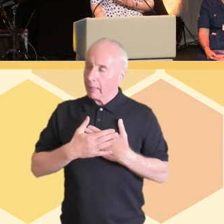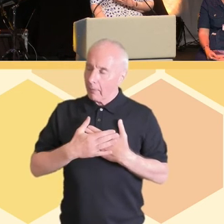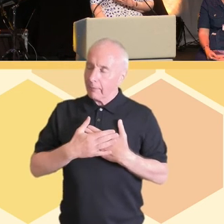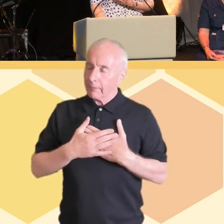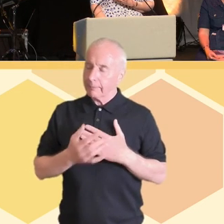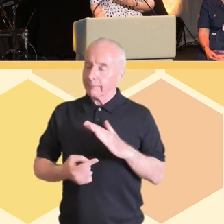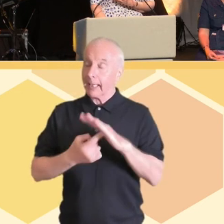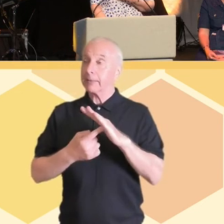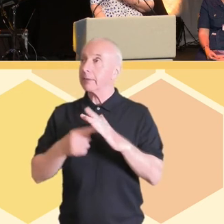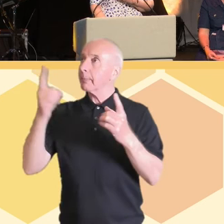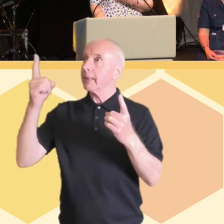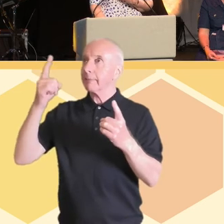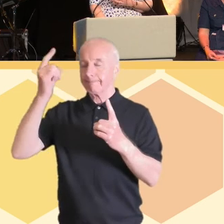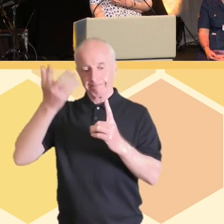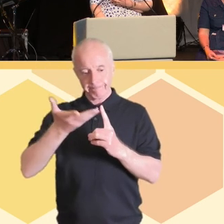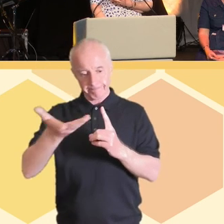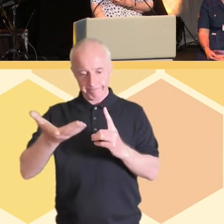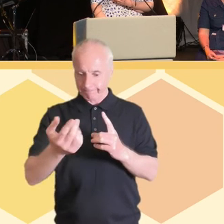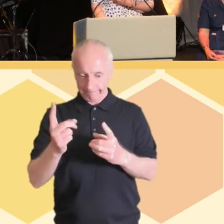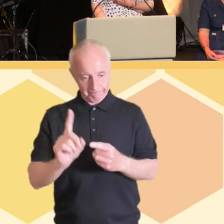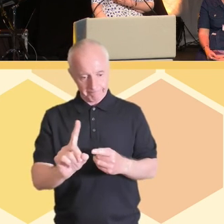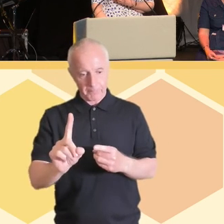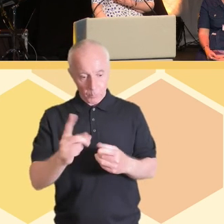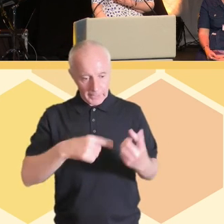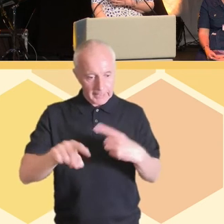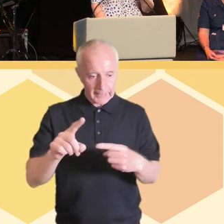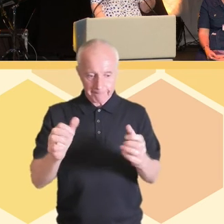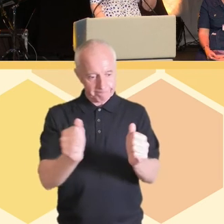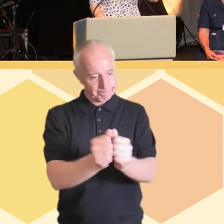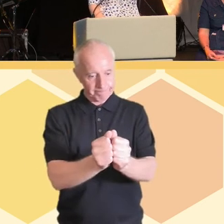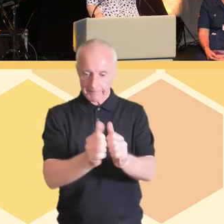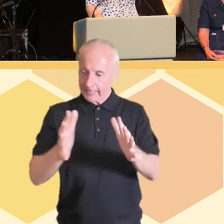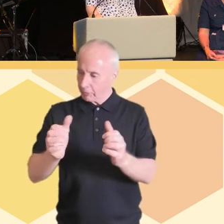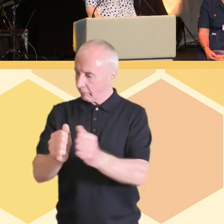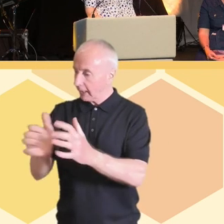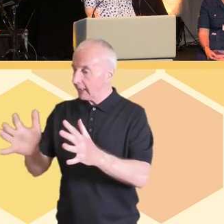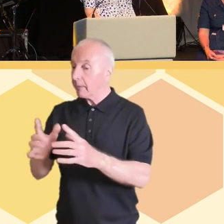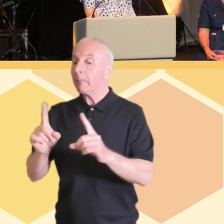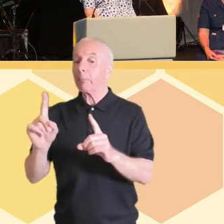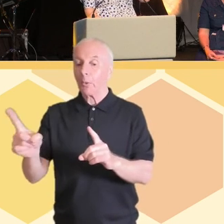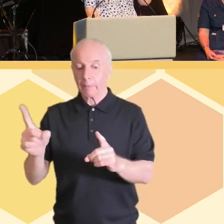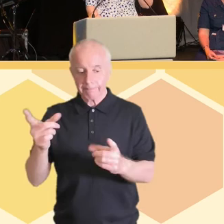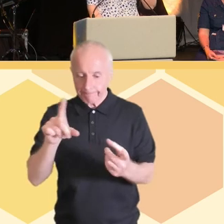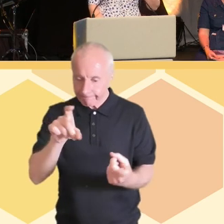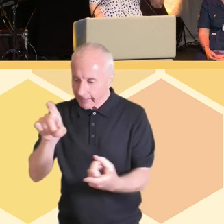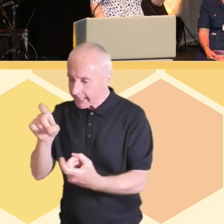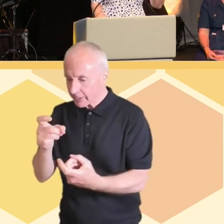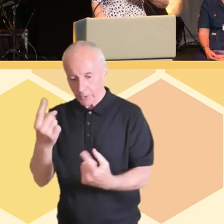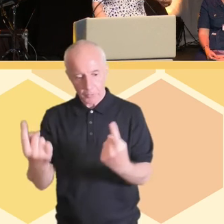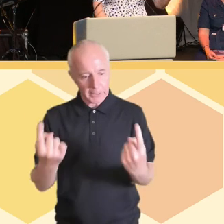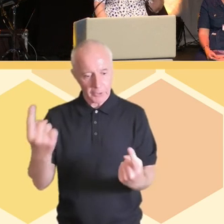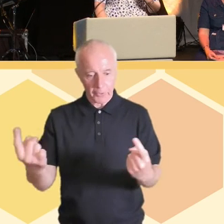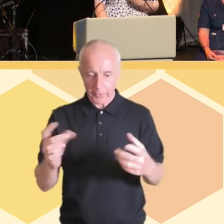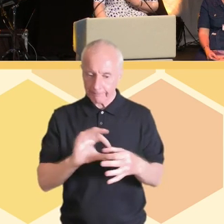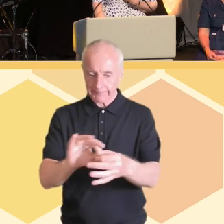world that we can disagree well. And this assembly, as I said, is part of what we're doing, part of